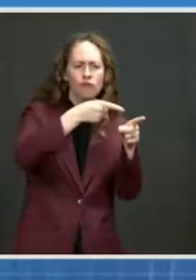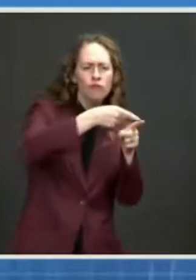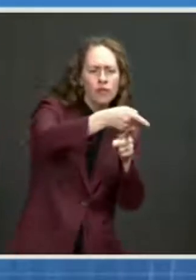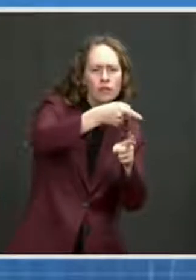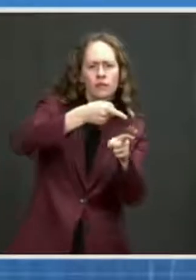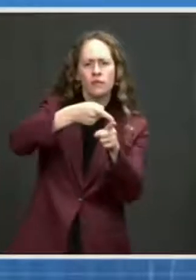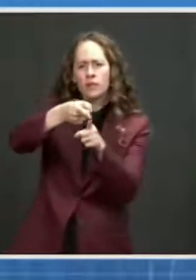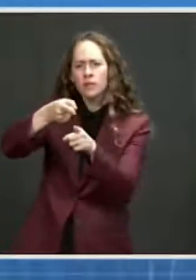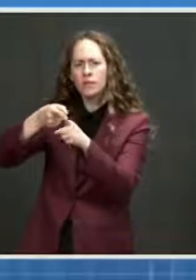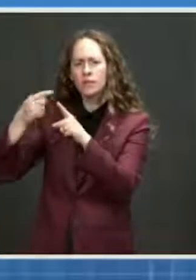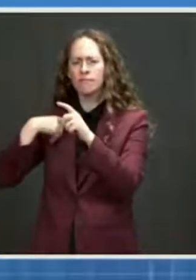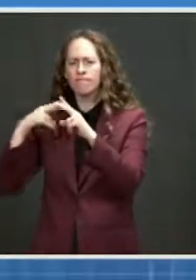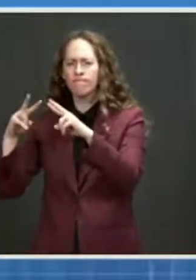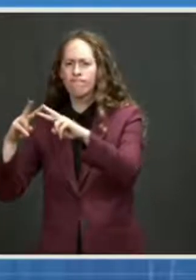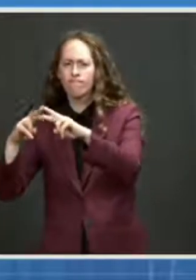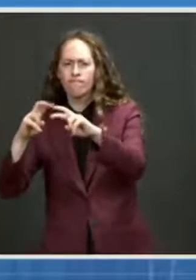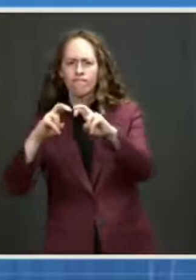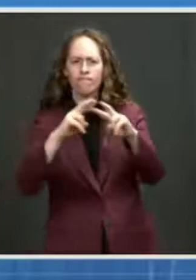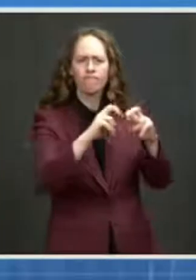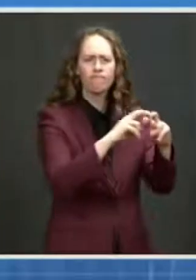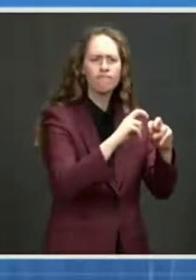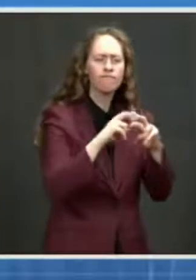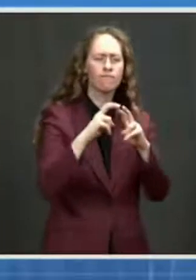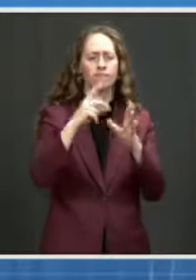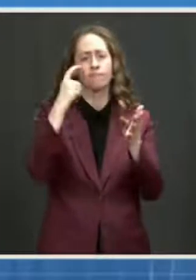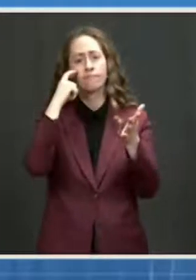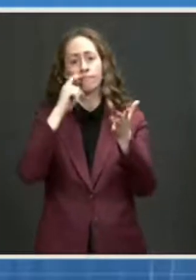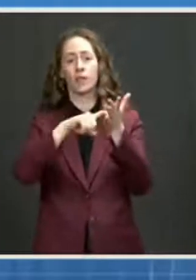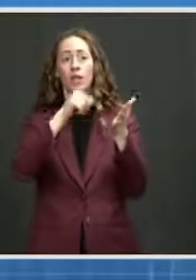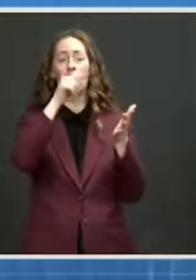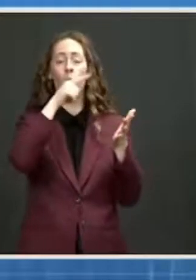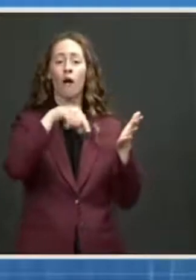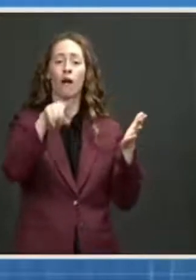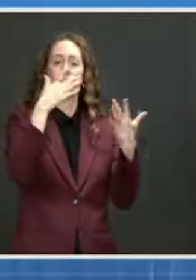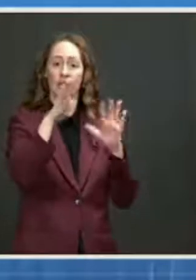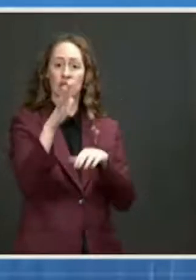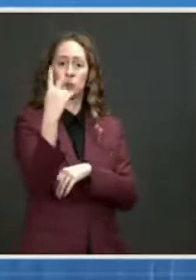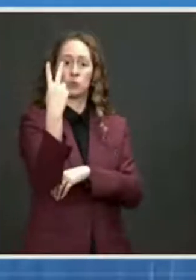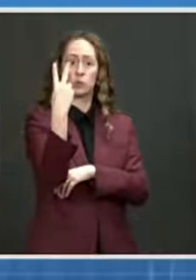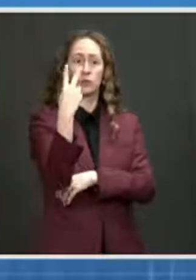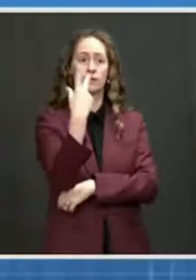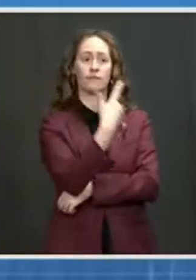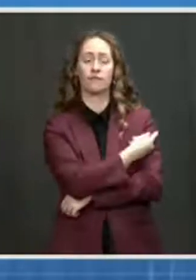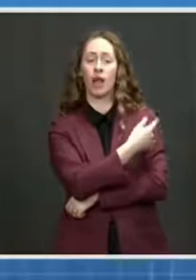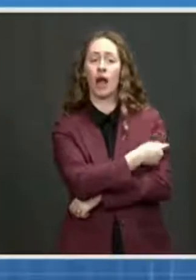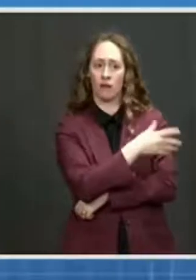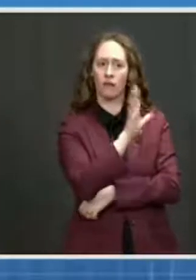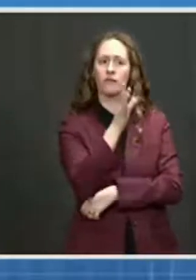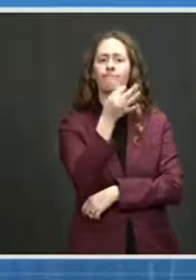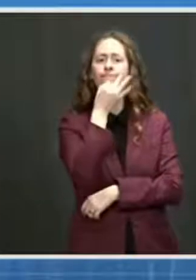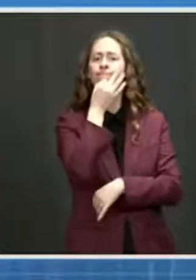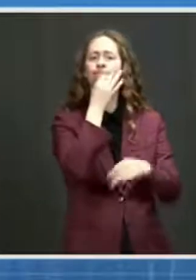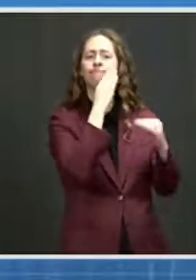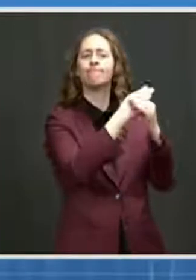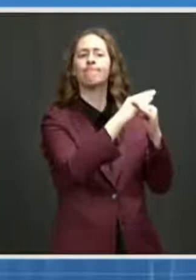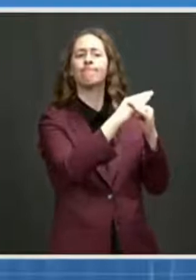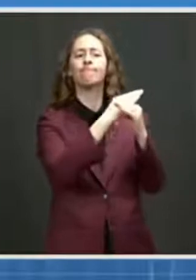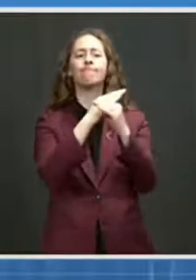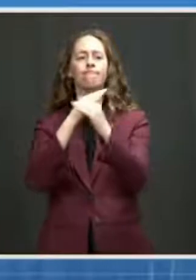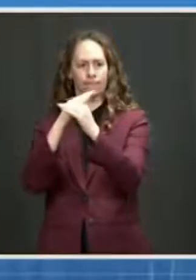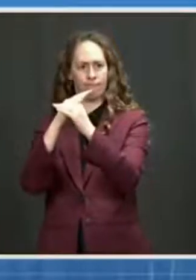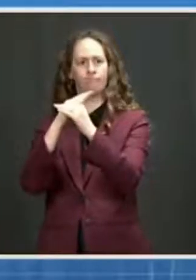Pfizer vaccine and AstraZeneca appear to be effective against the Delta variant.